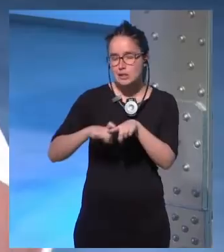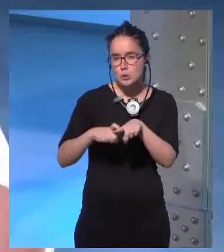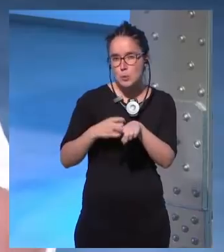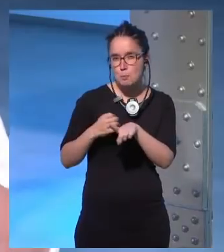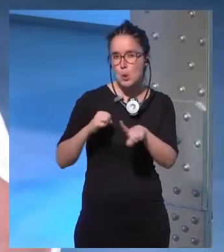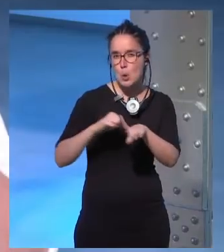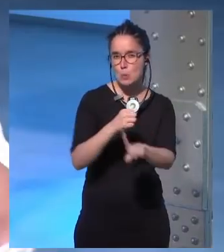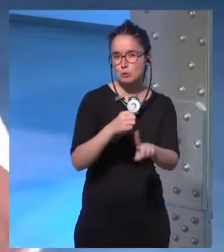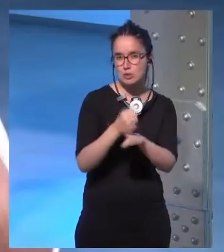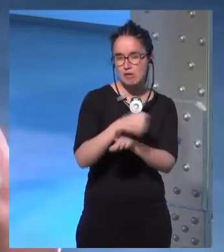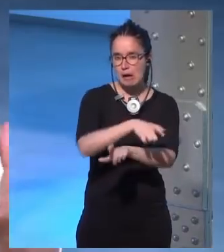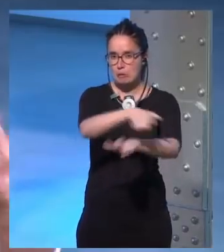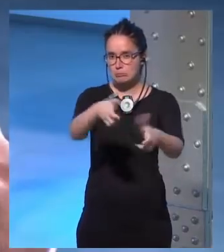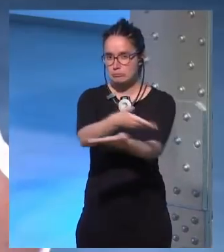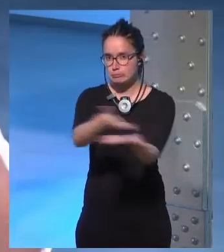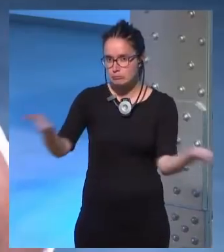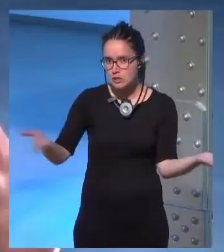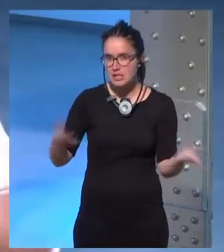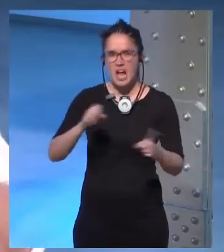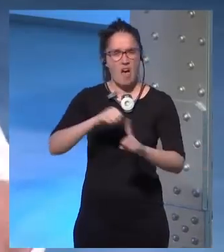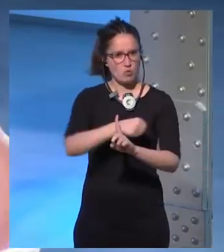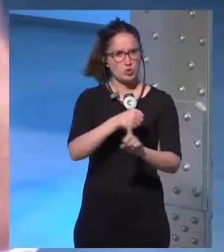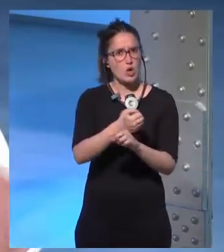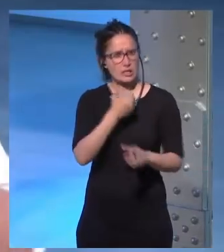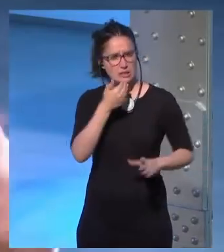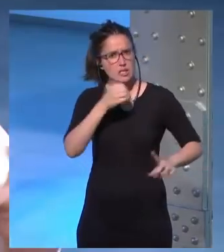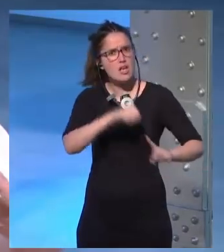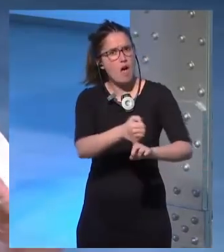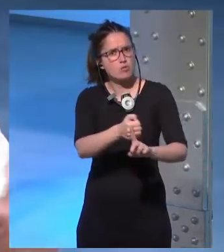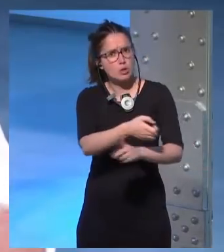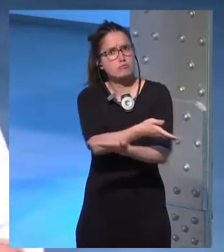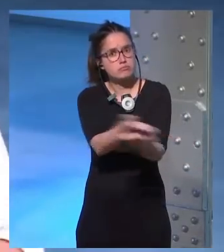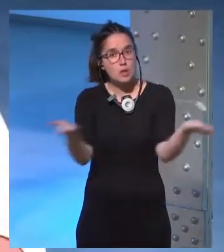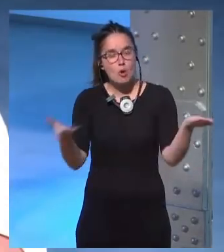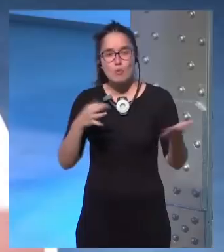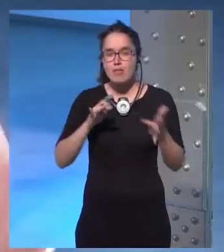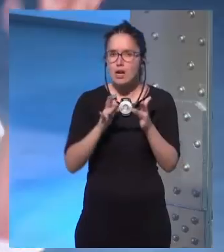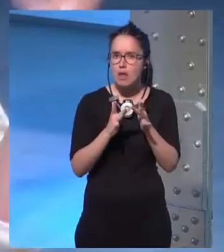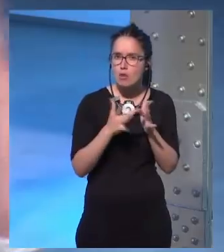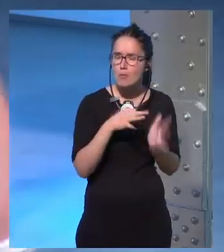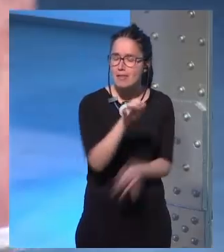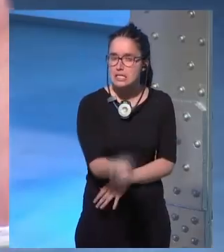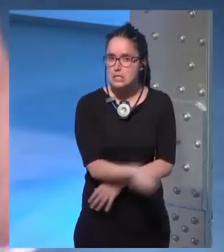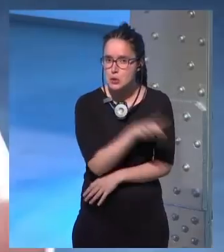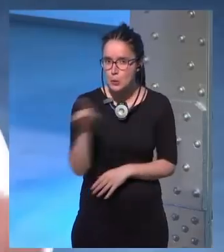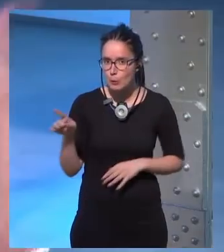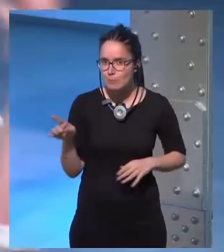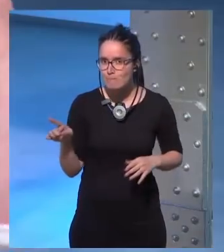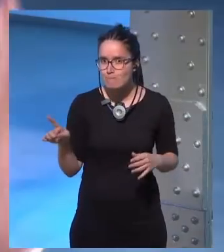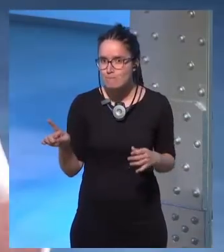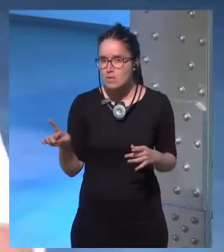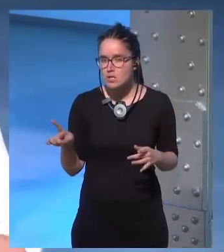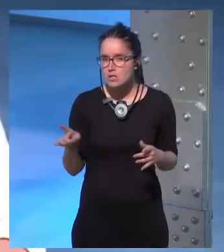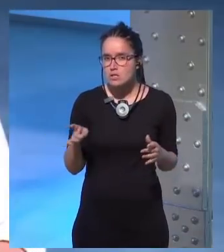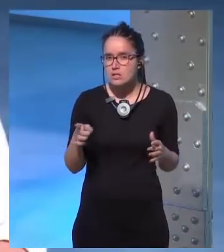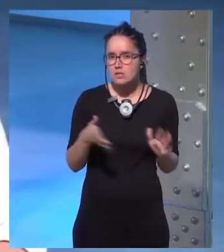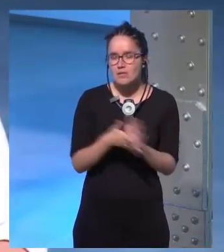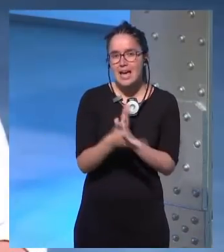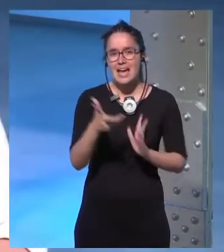some opinions about that, but I didn't realize that was what that was about. It was about abusive relationships, and about many other things, fertility and all of